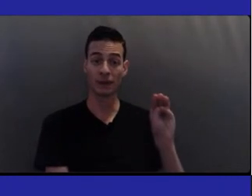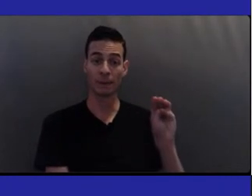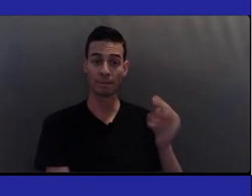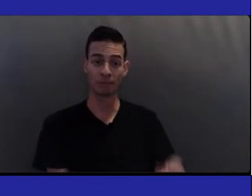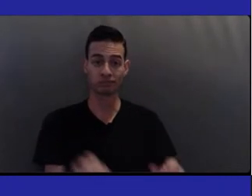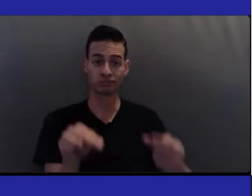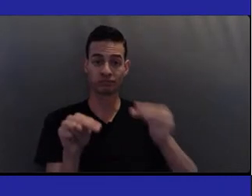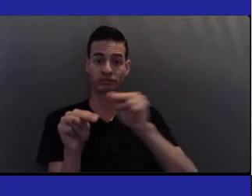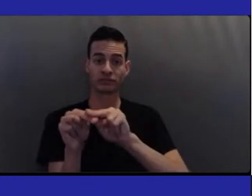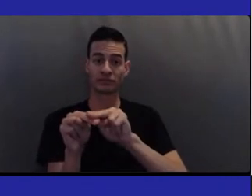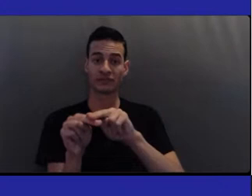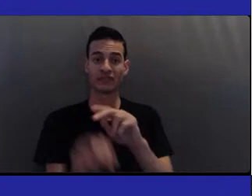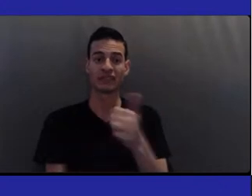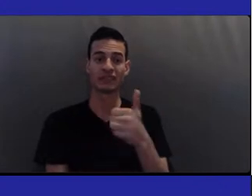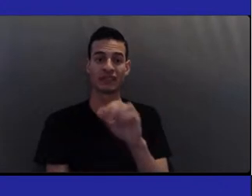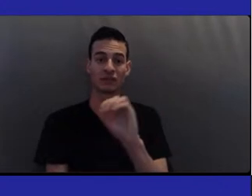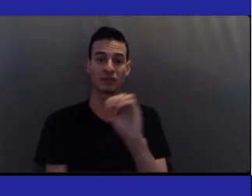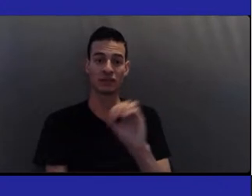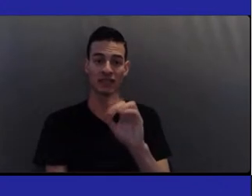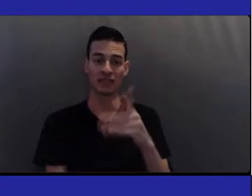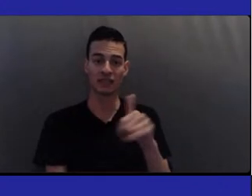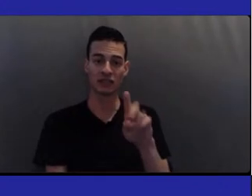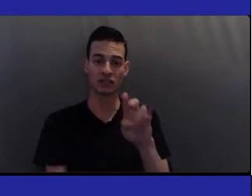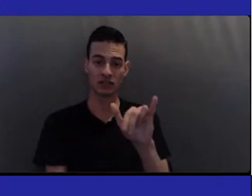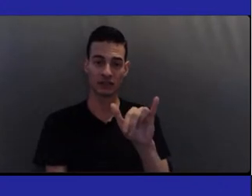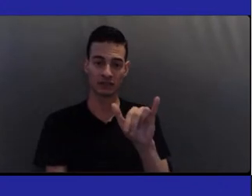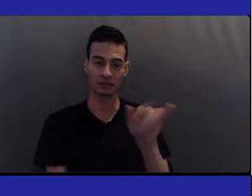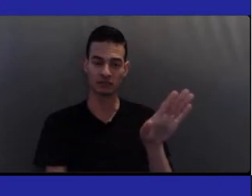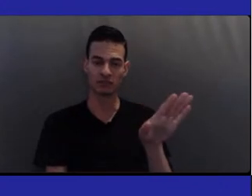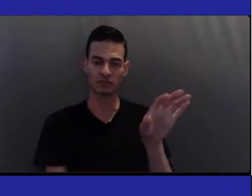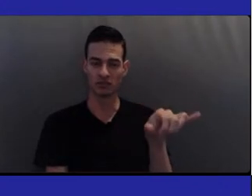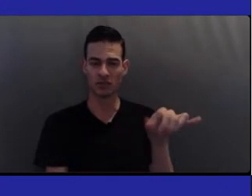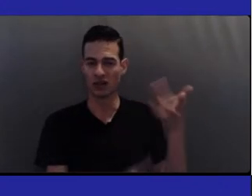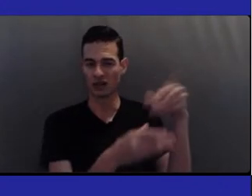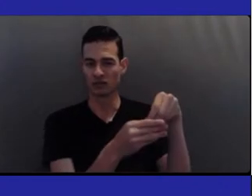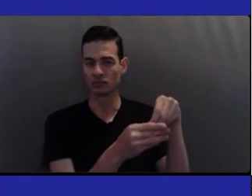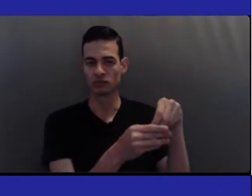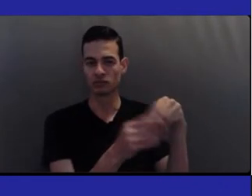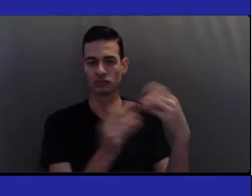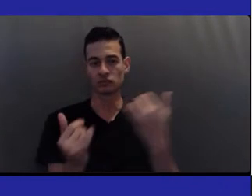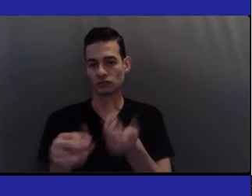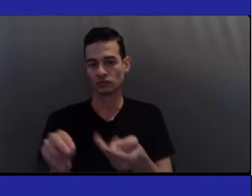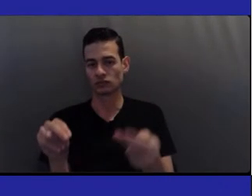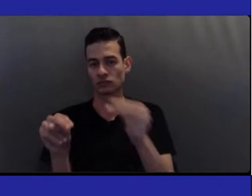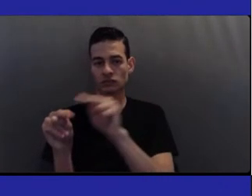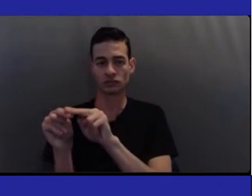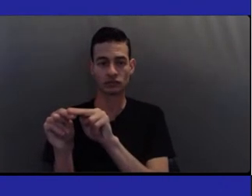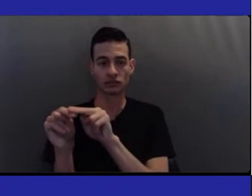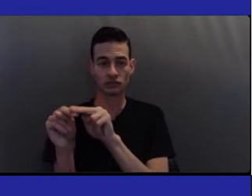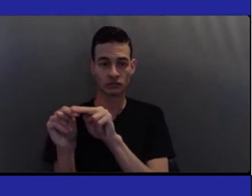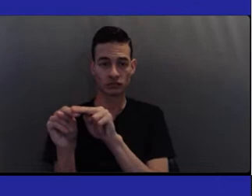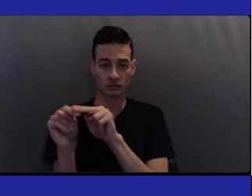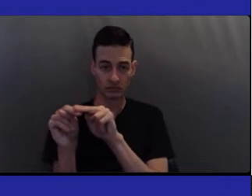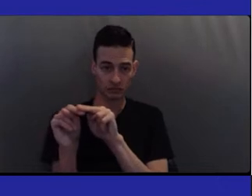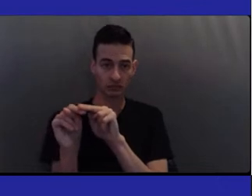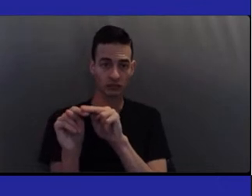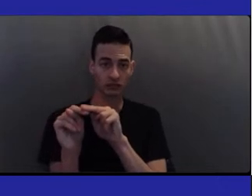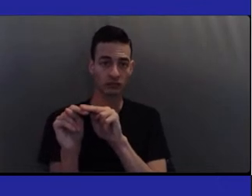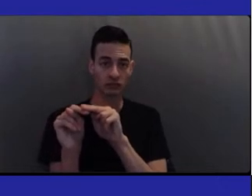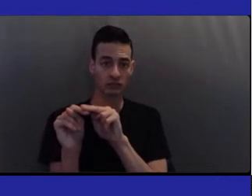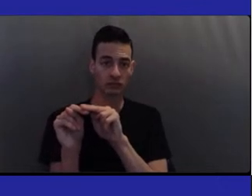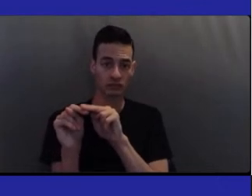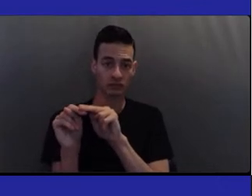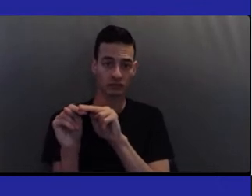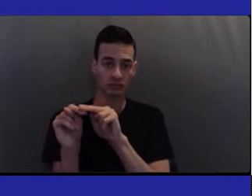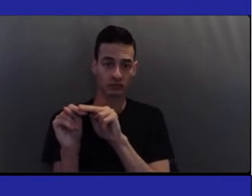$140,239,695 inclusive of 10% of a 10% contingency approved by the board in May 2022 to